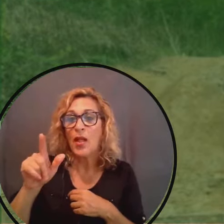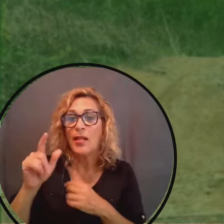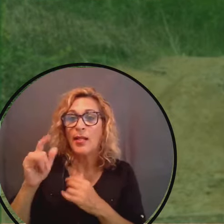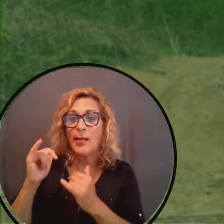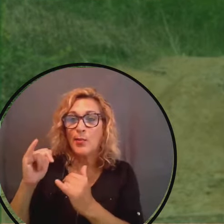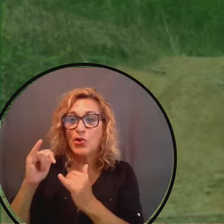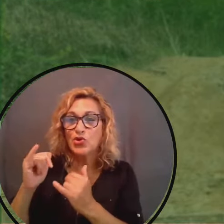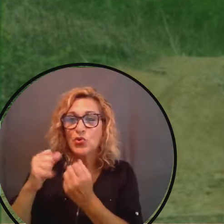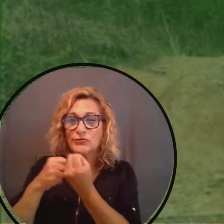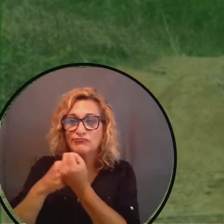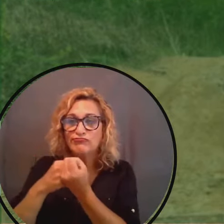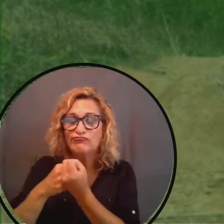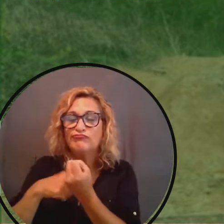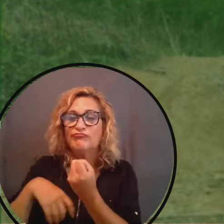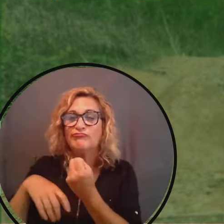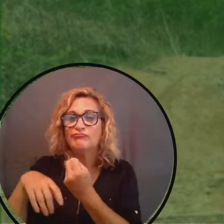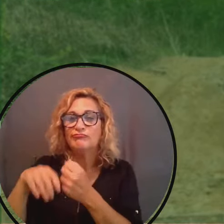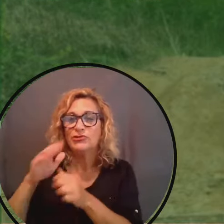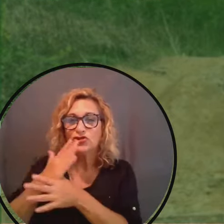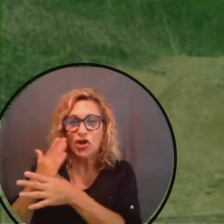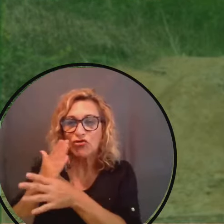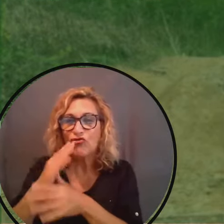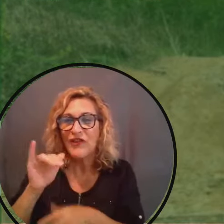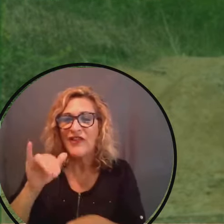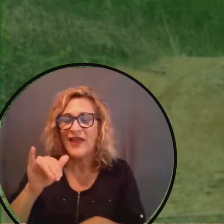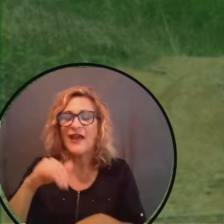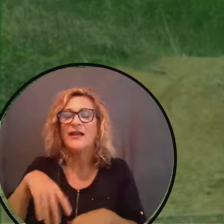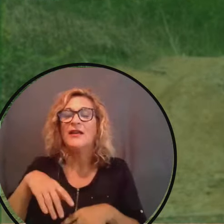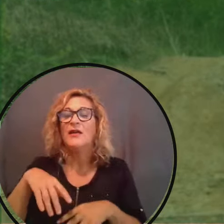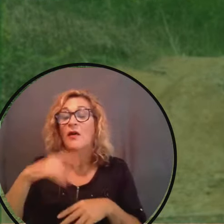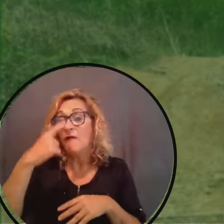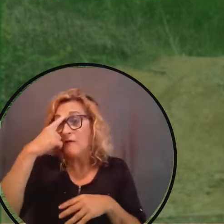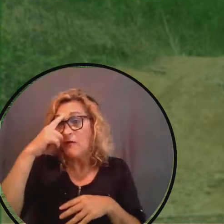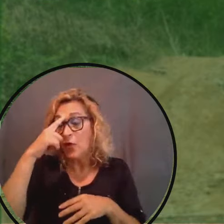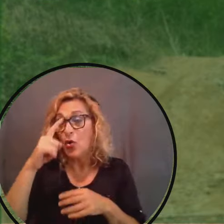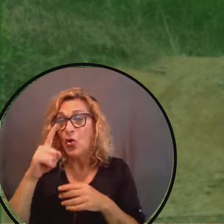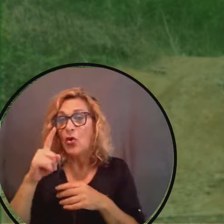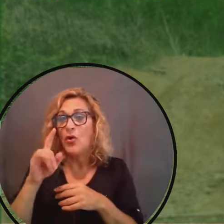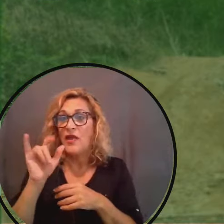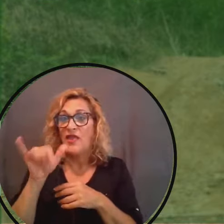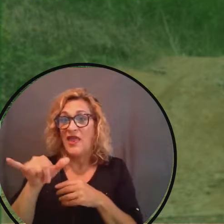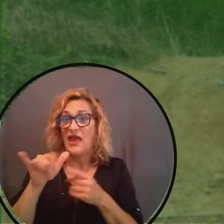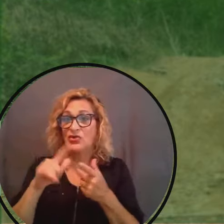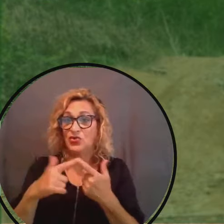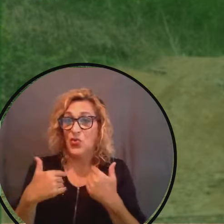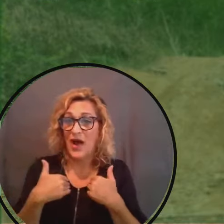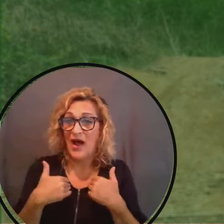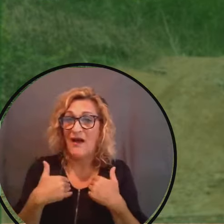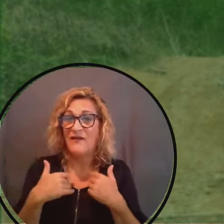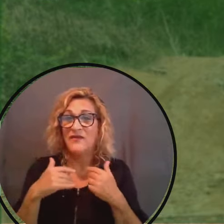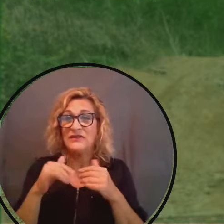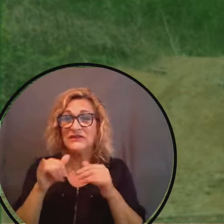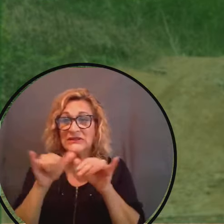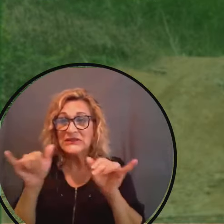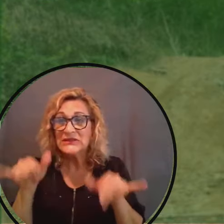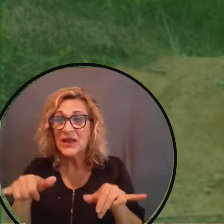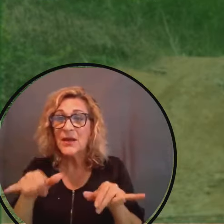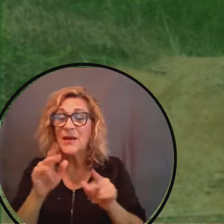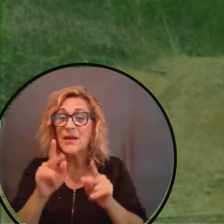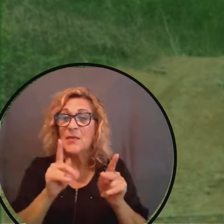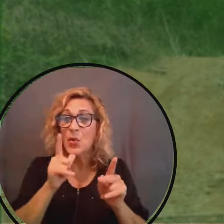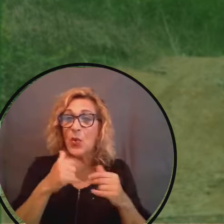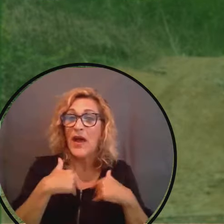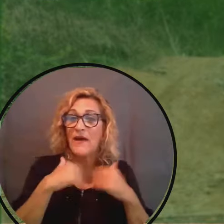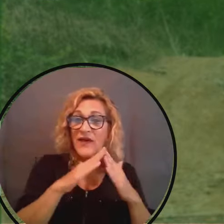movement work where we're doing material support to survive existing systems, to help people have housing, food,